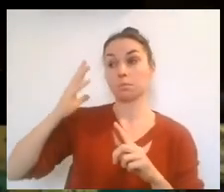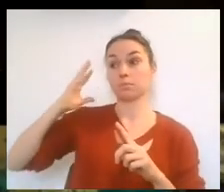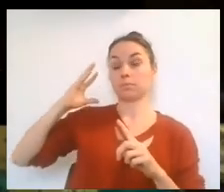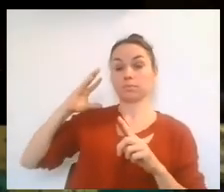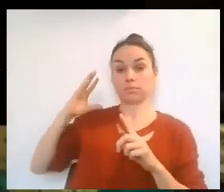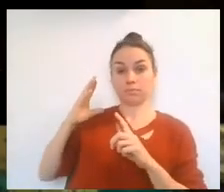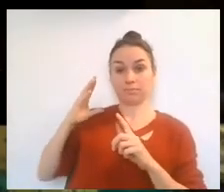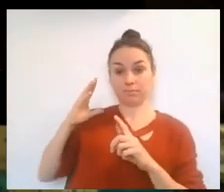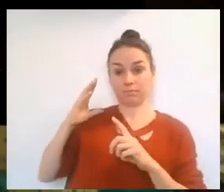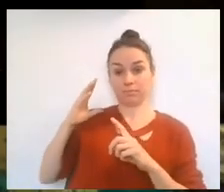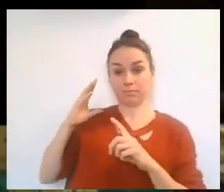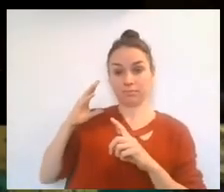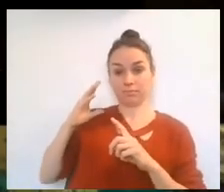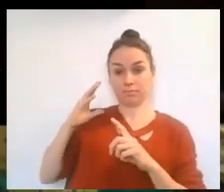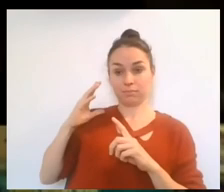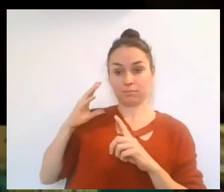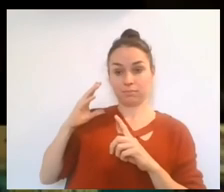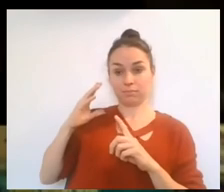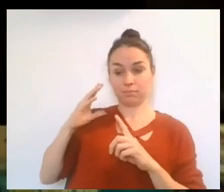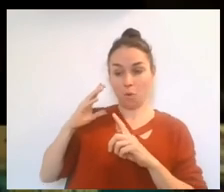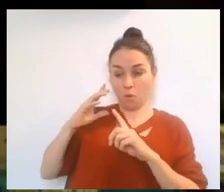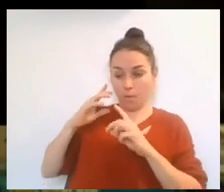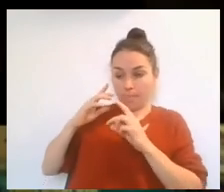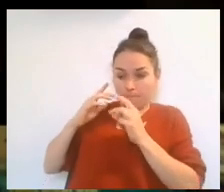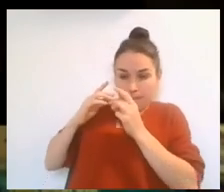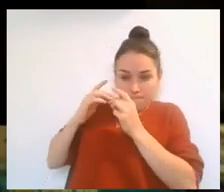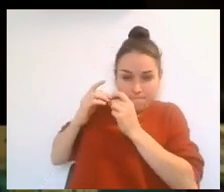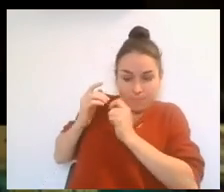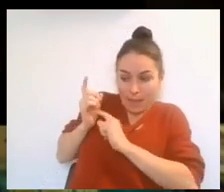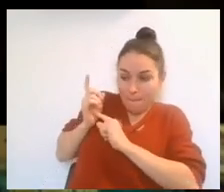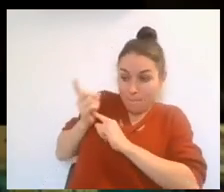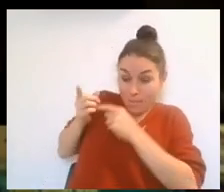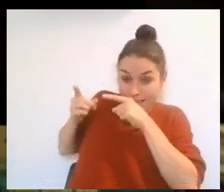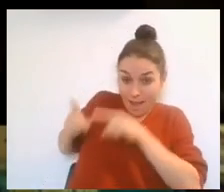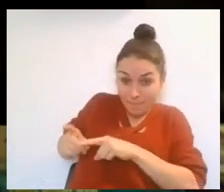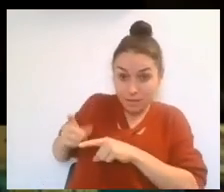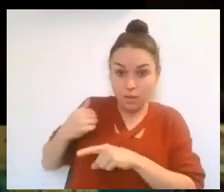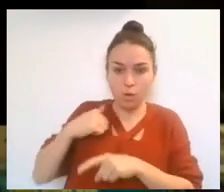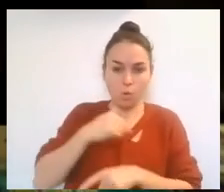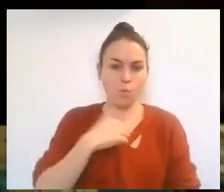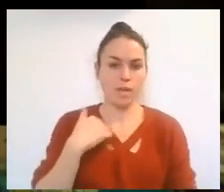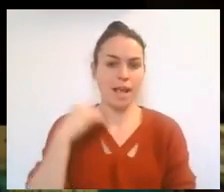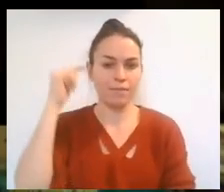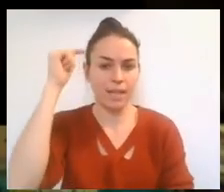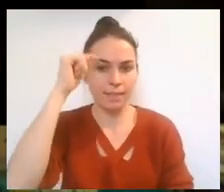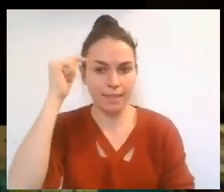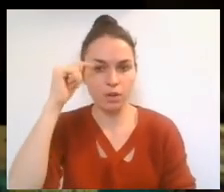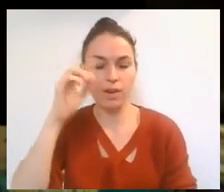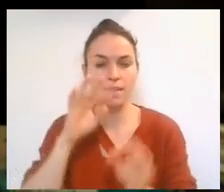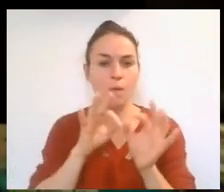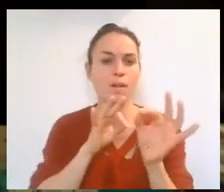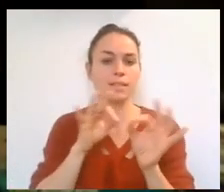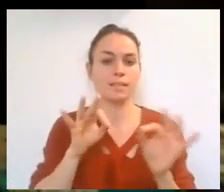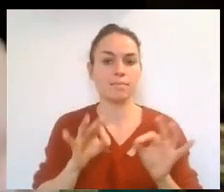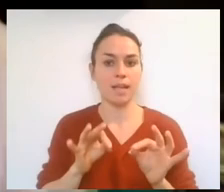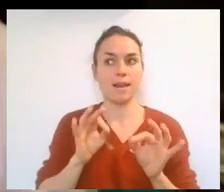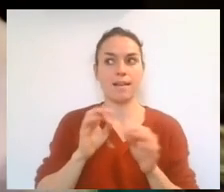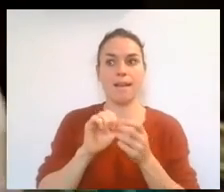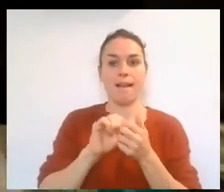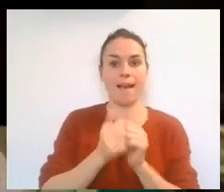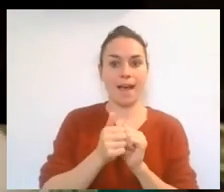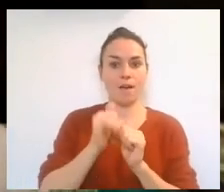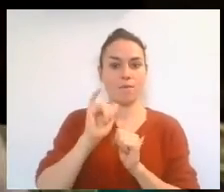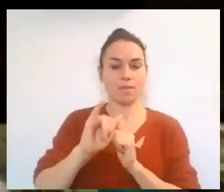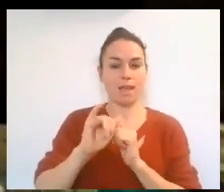of it, that explain the creation of all the bizarre particles, the